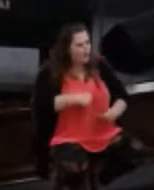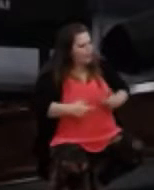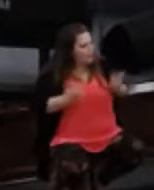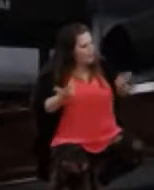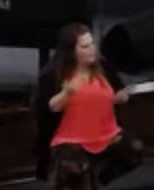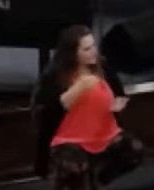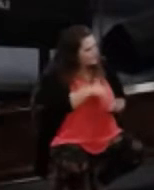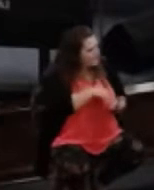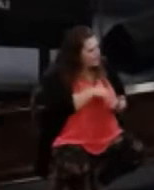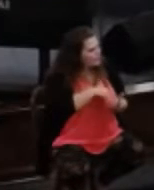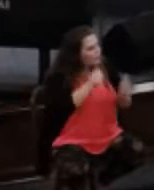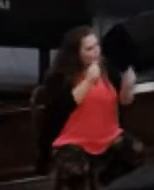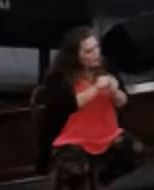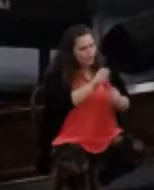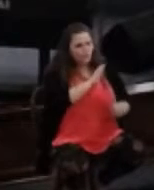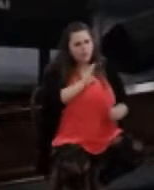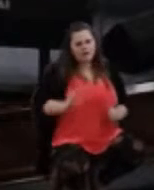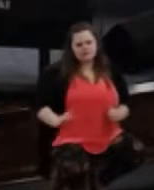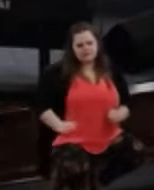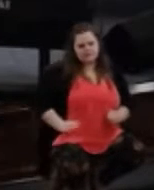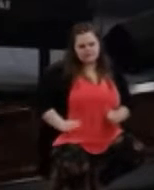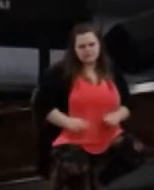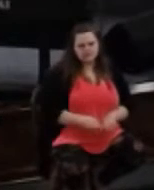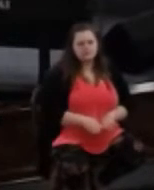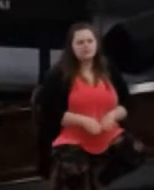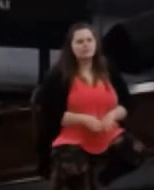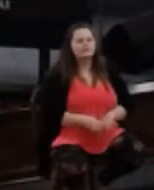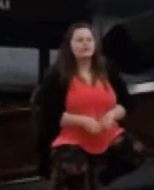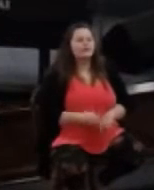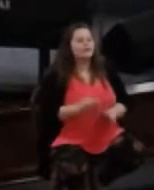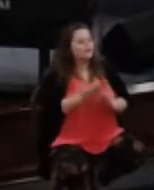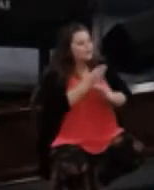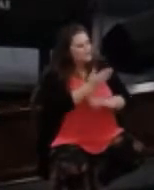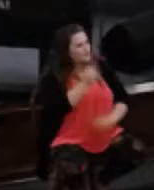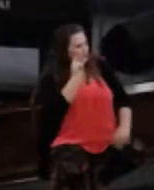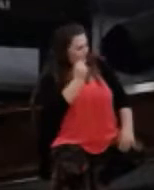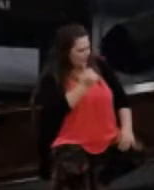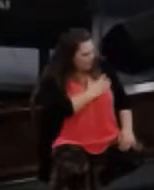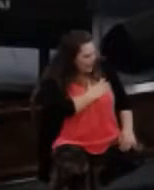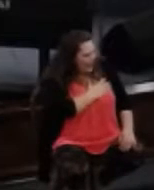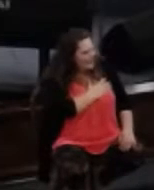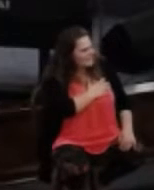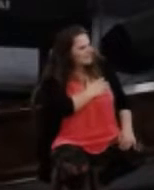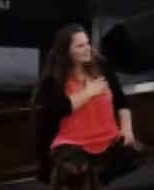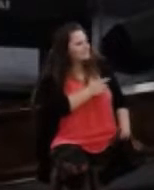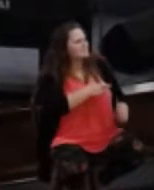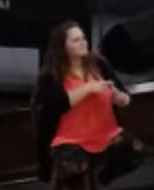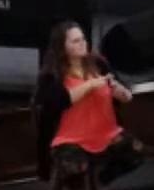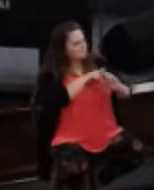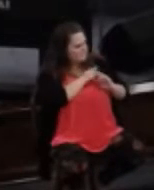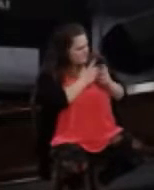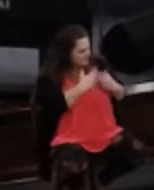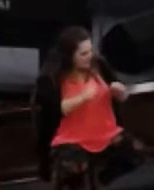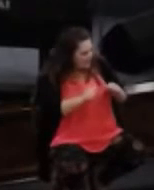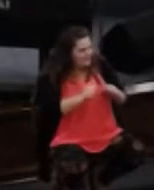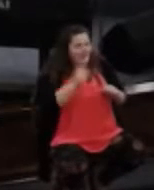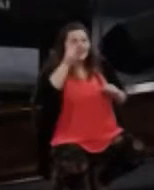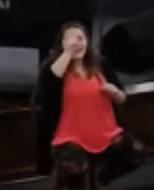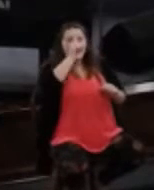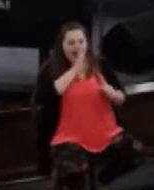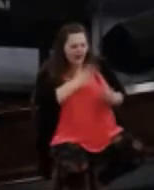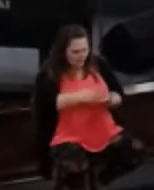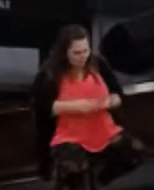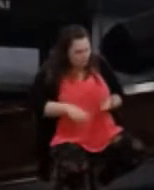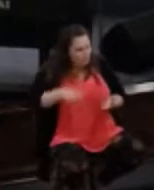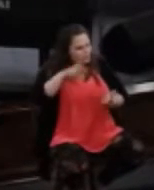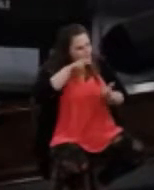together with Christ. It is by grace we have been saved. And God raised us up with